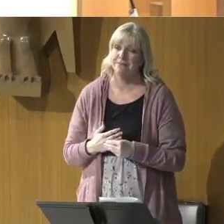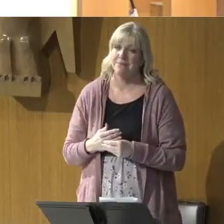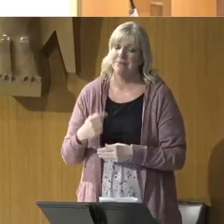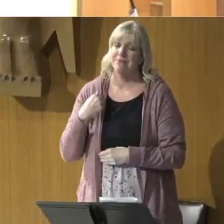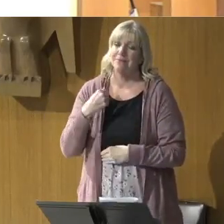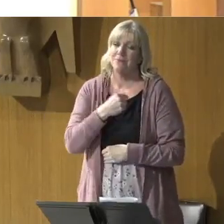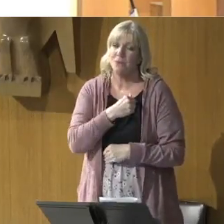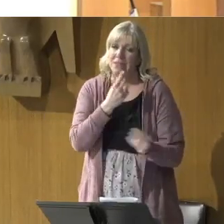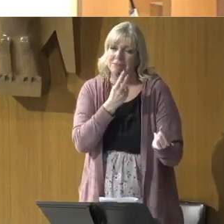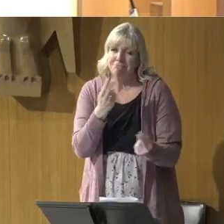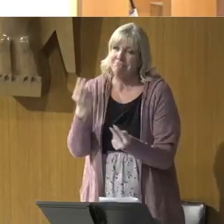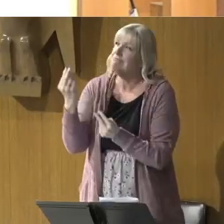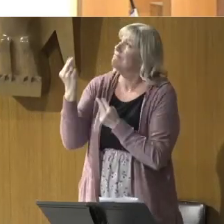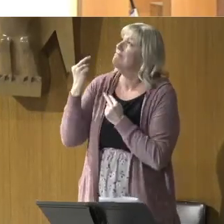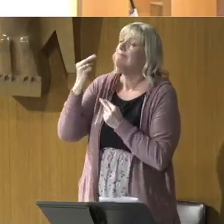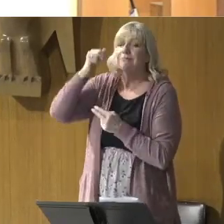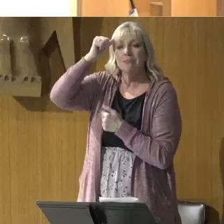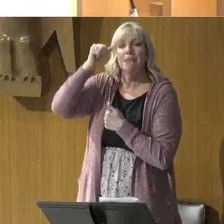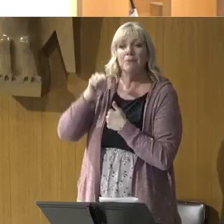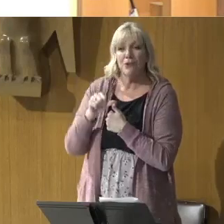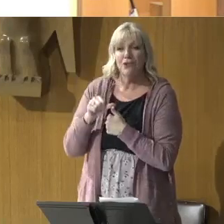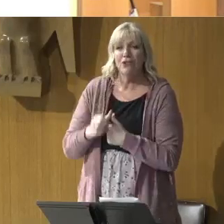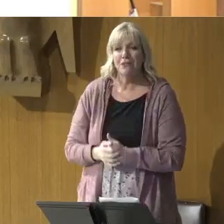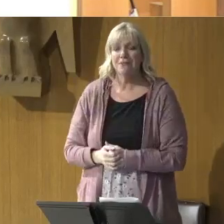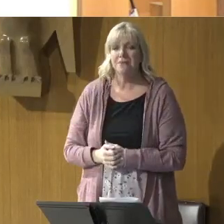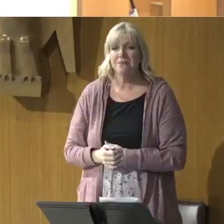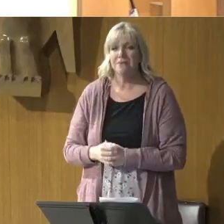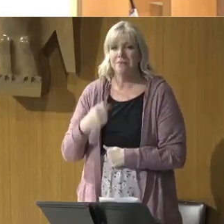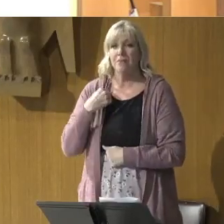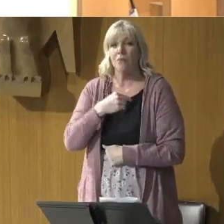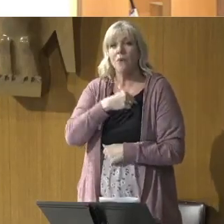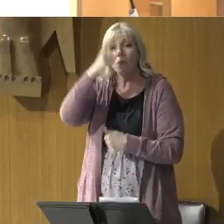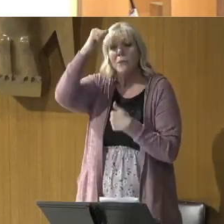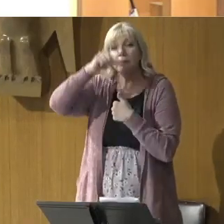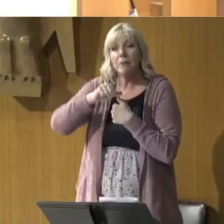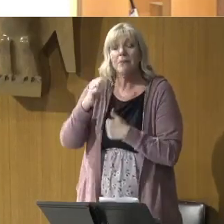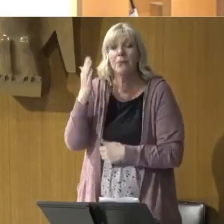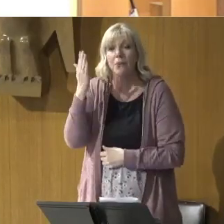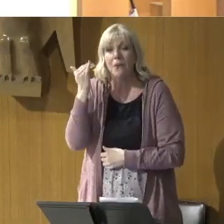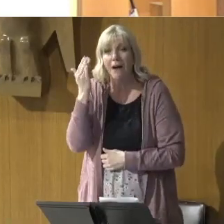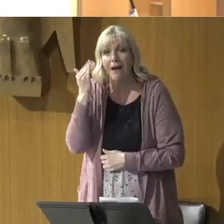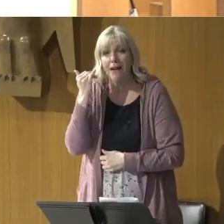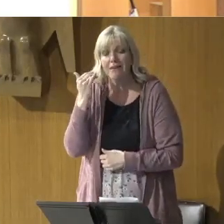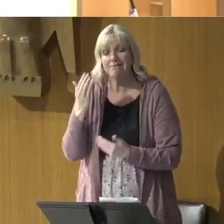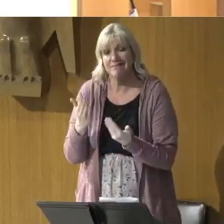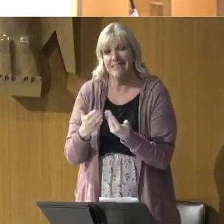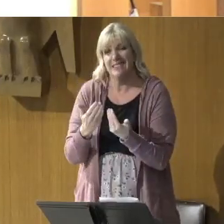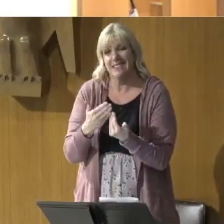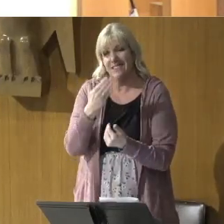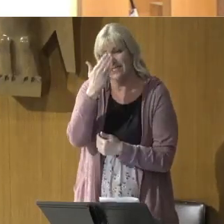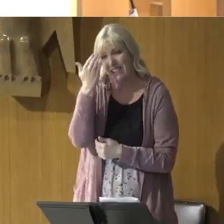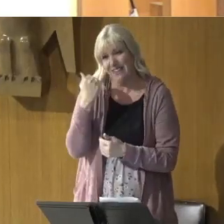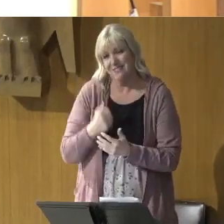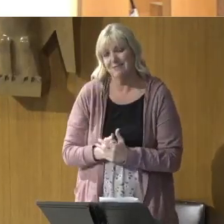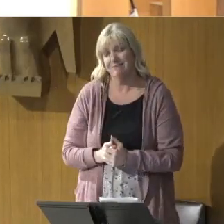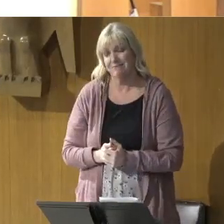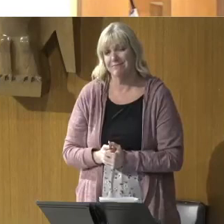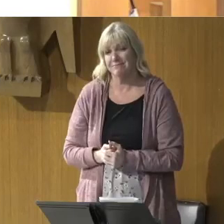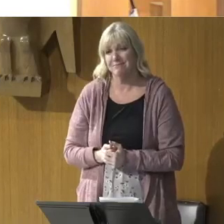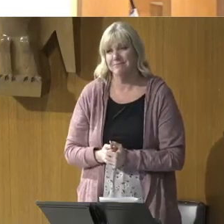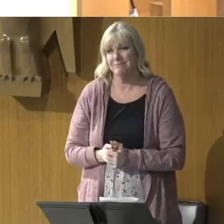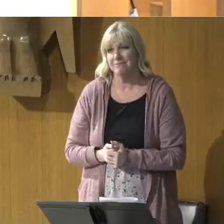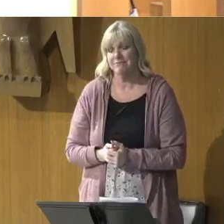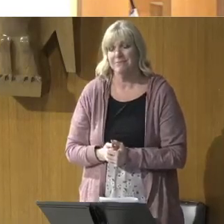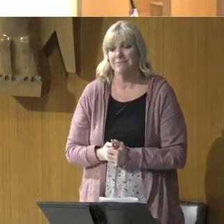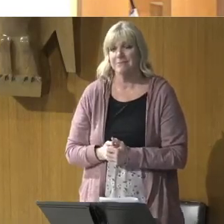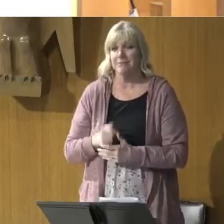remember. We remember because it is so easy to forget. Through